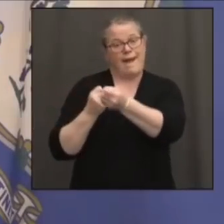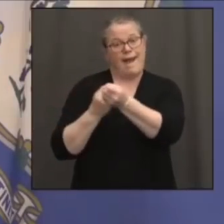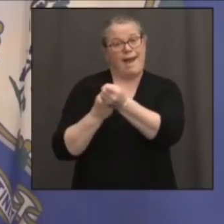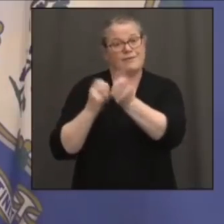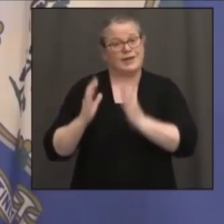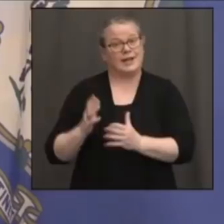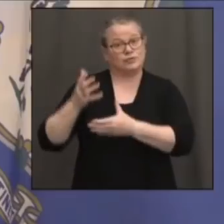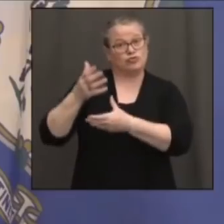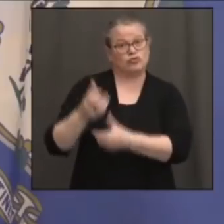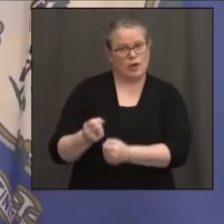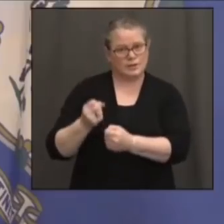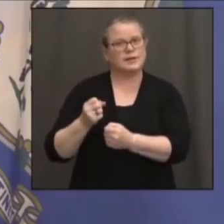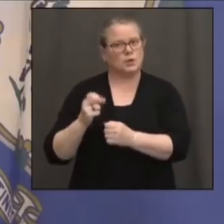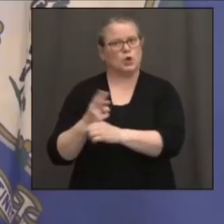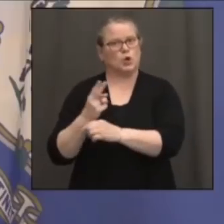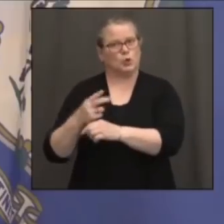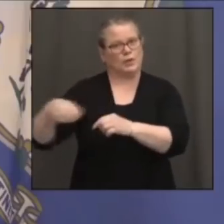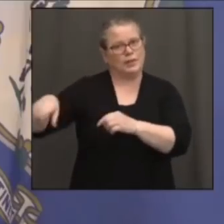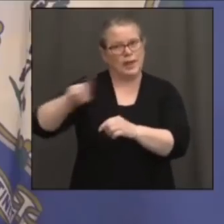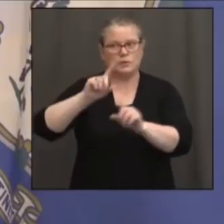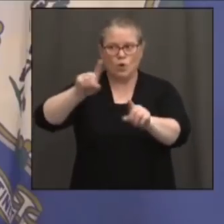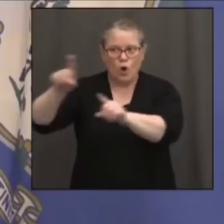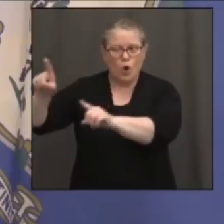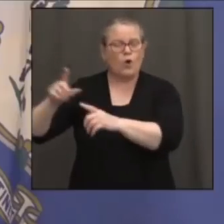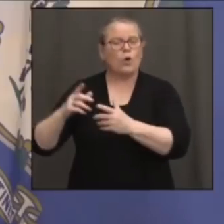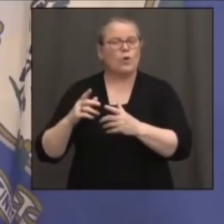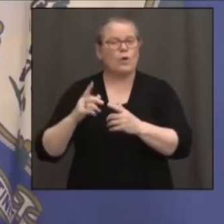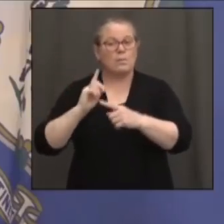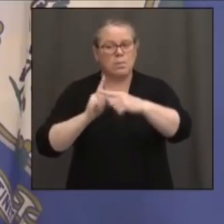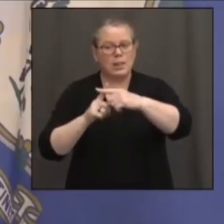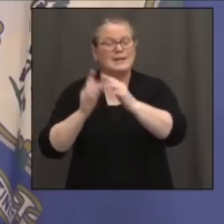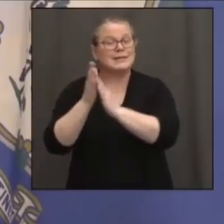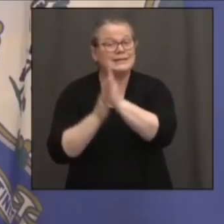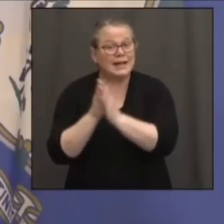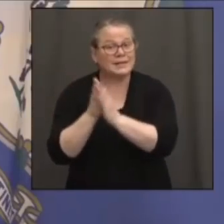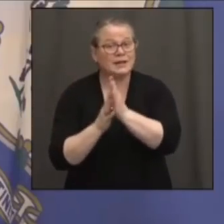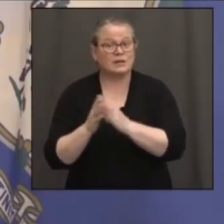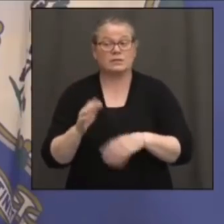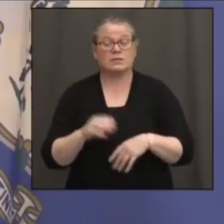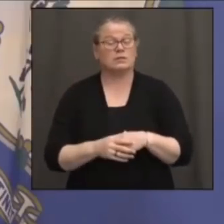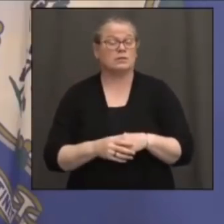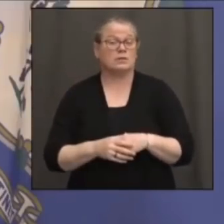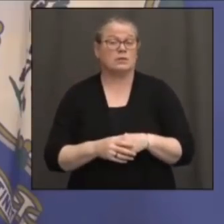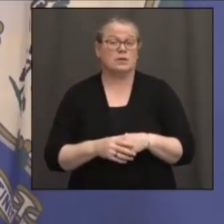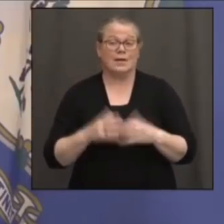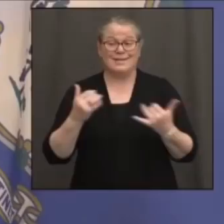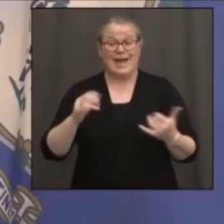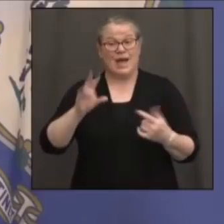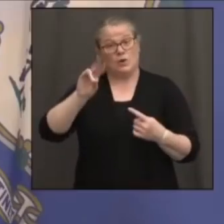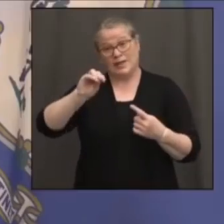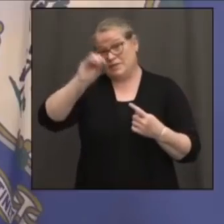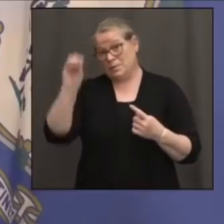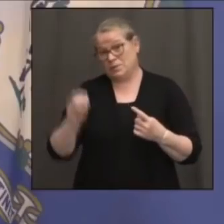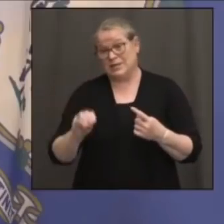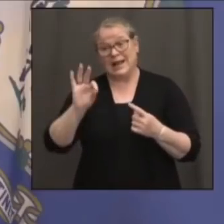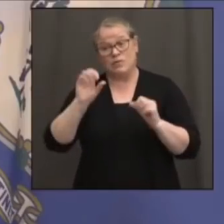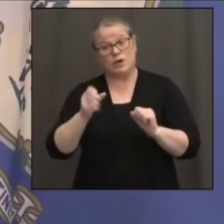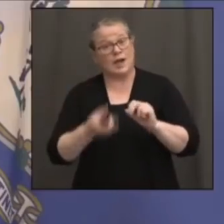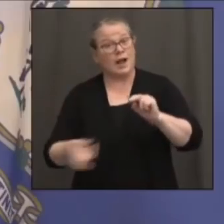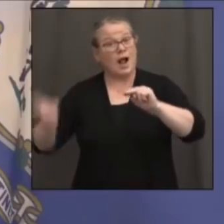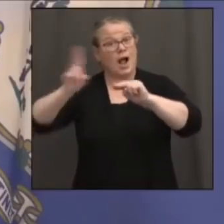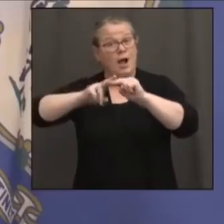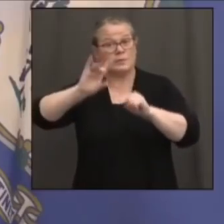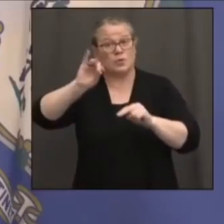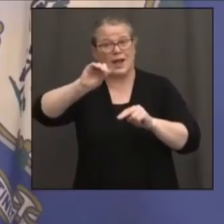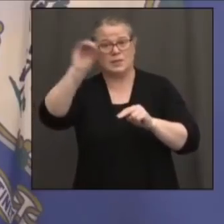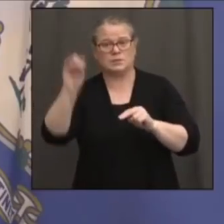some incentives we've talked about before. Doing everything we can. If we can get up to 80% as opposed to 70%, what a difference that makes.